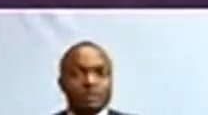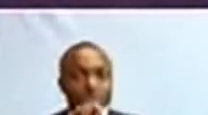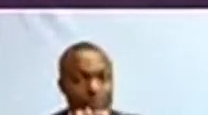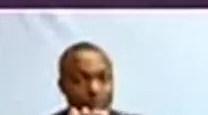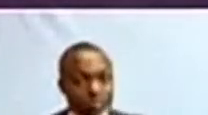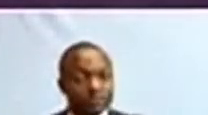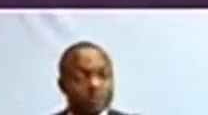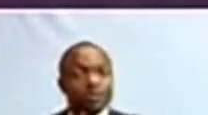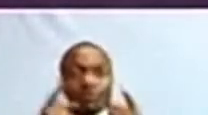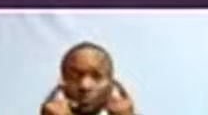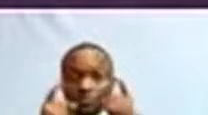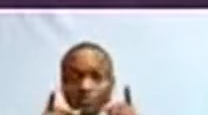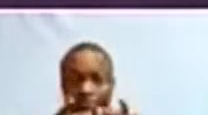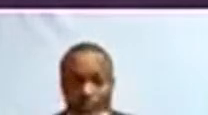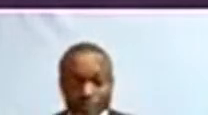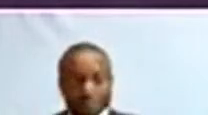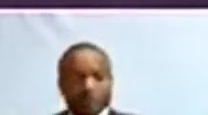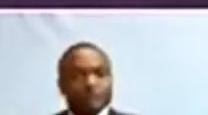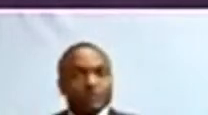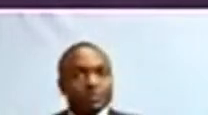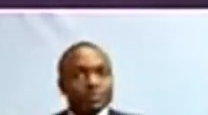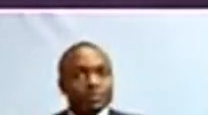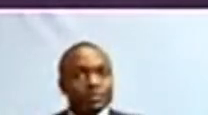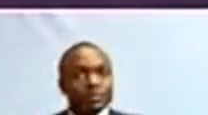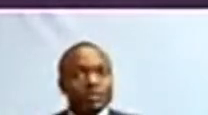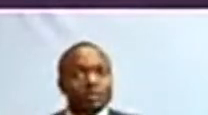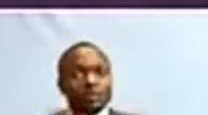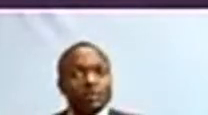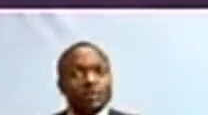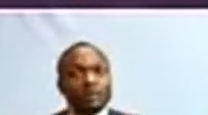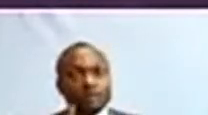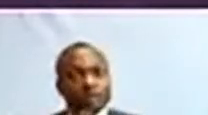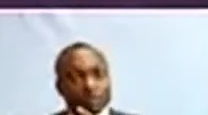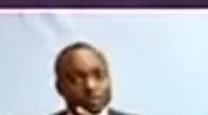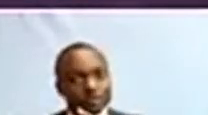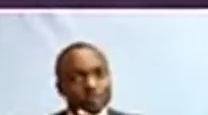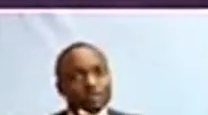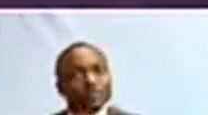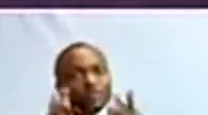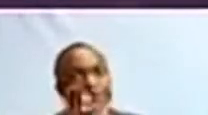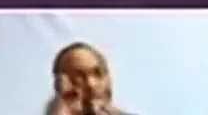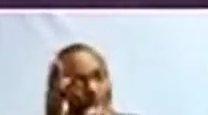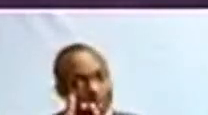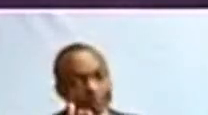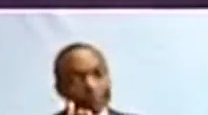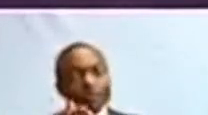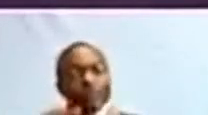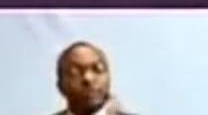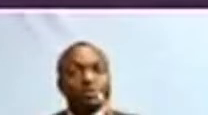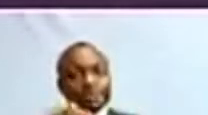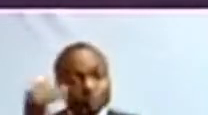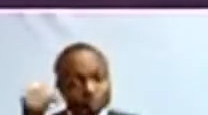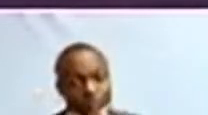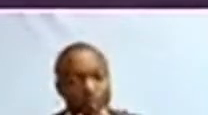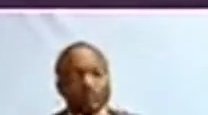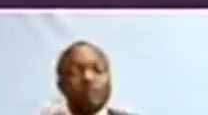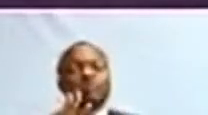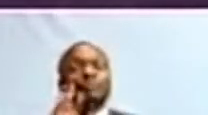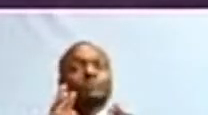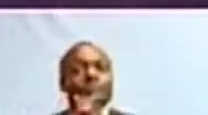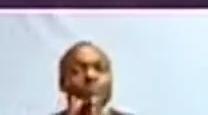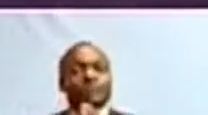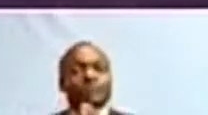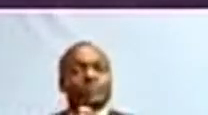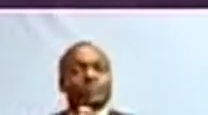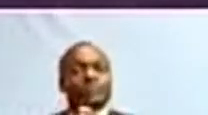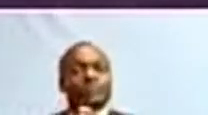We have a Public Accounts Committee, which started sitting mid-February and will conclude their meetings end of